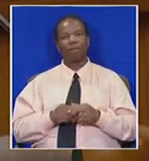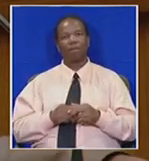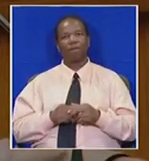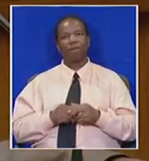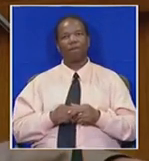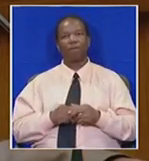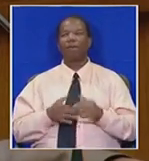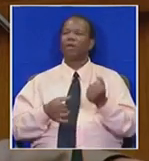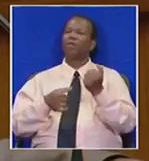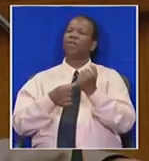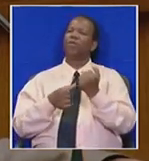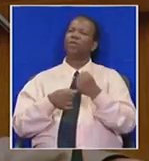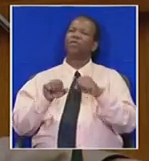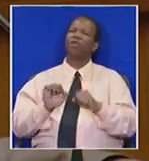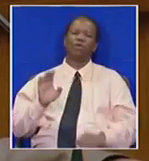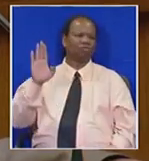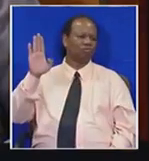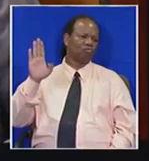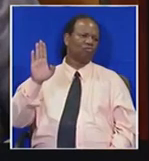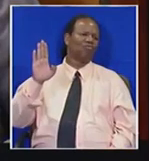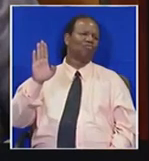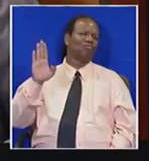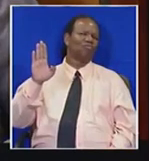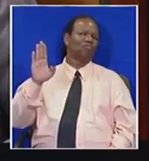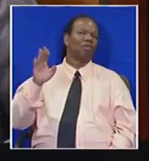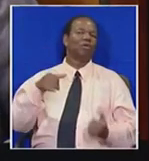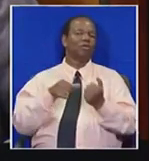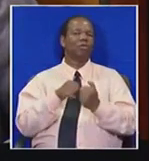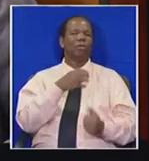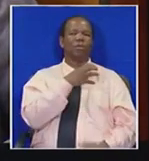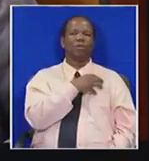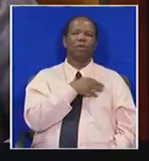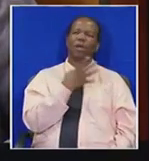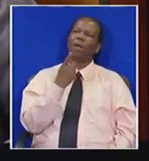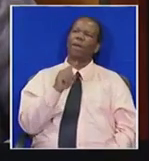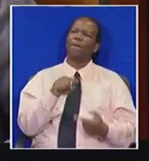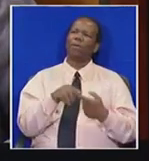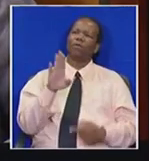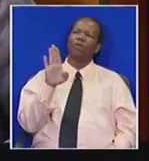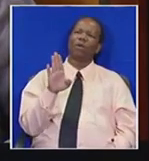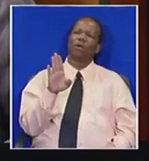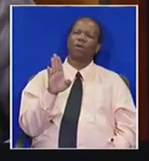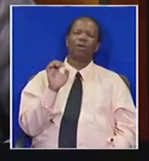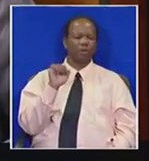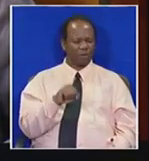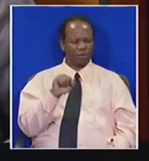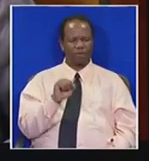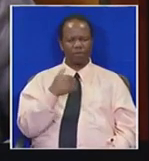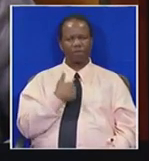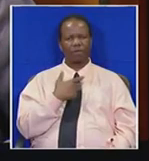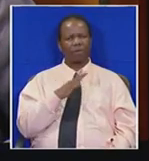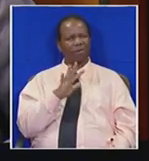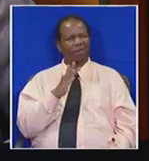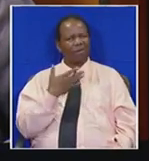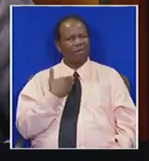This Deputy Chair of the XOP. Honorable Deputy Minister, can you take a seat? Is that a point of order, member? Yes, thank you. I was not sure